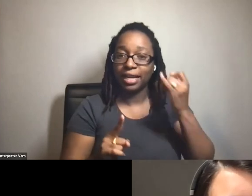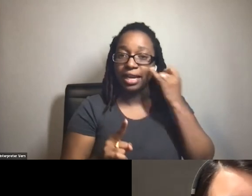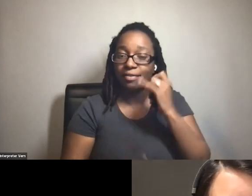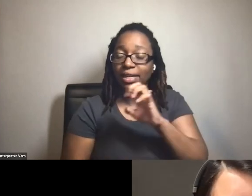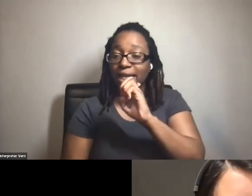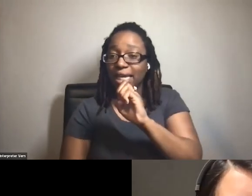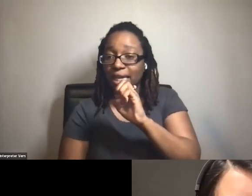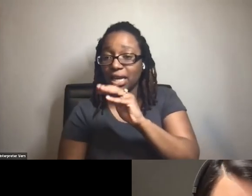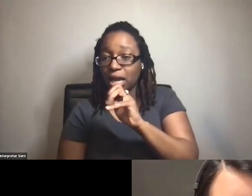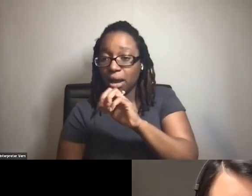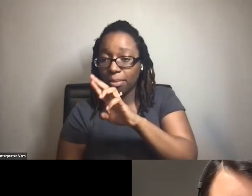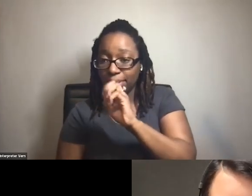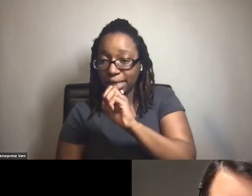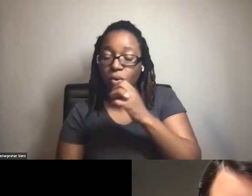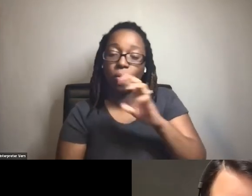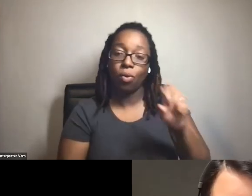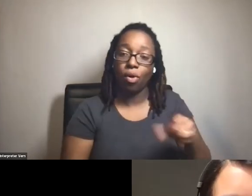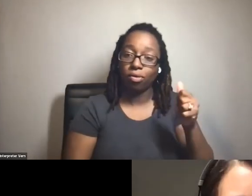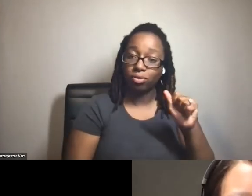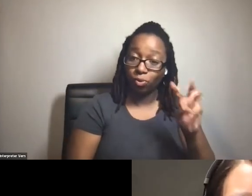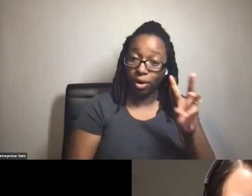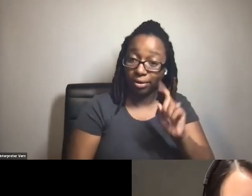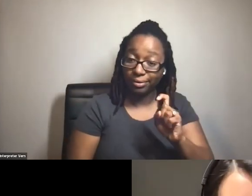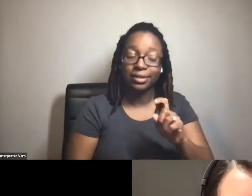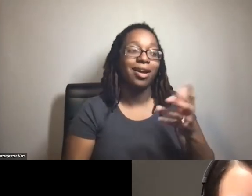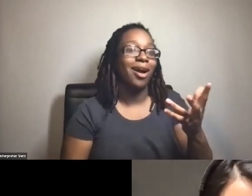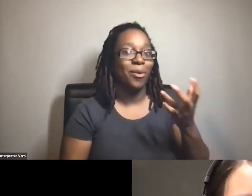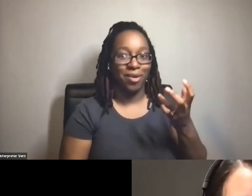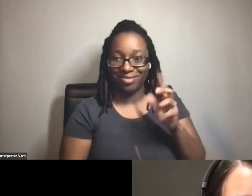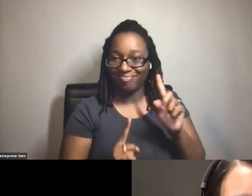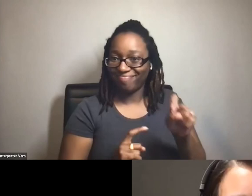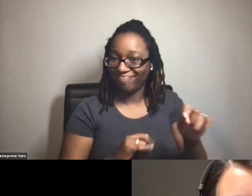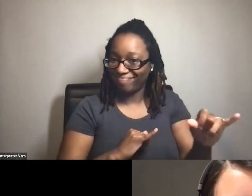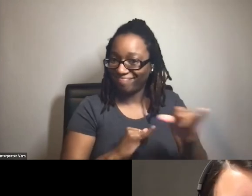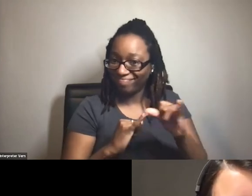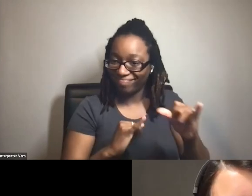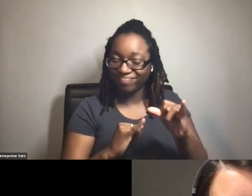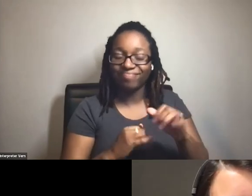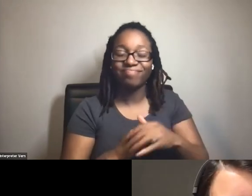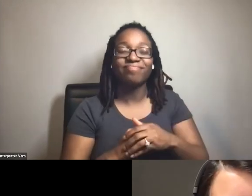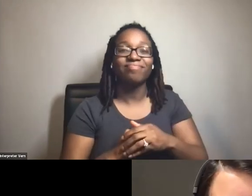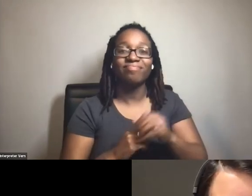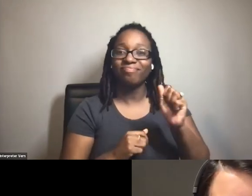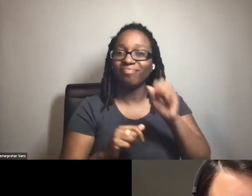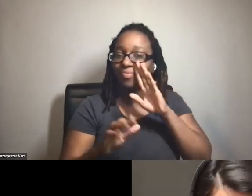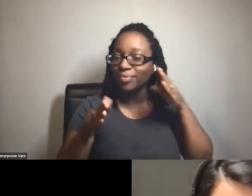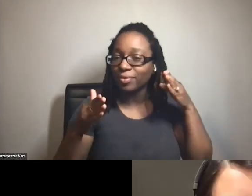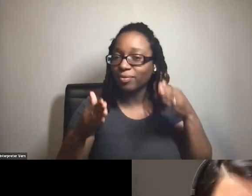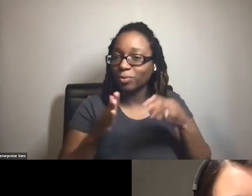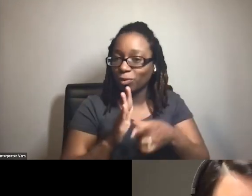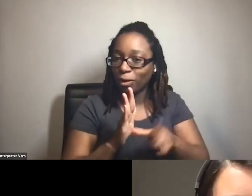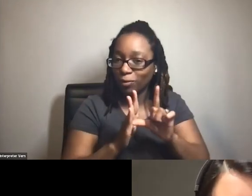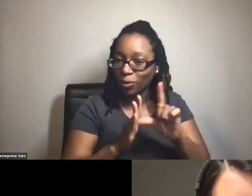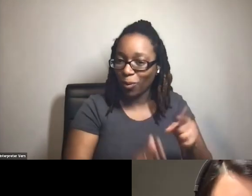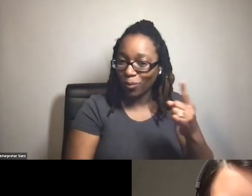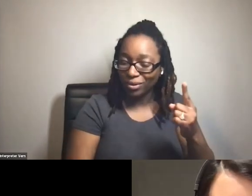scenario or another context? Actually, I wanted to ask a similar question because you are focusing on reviews.